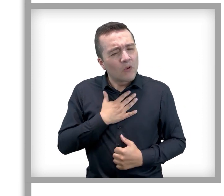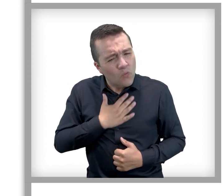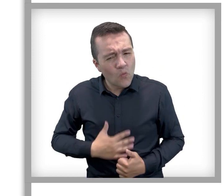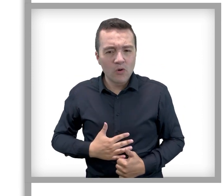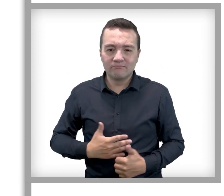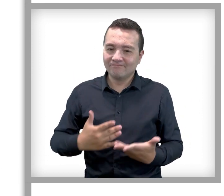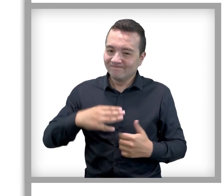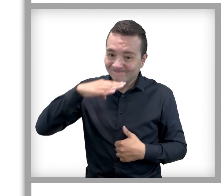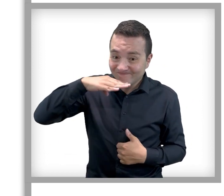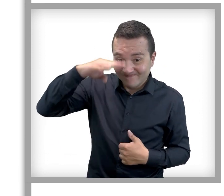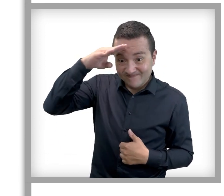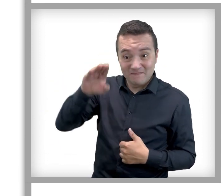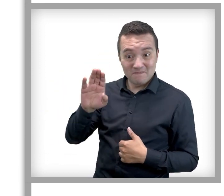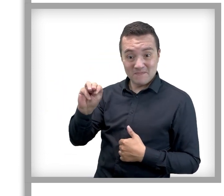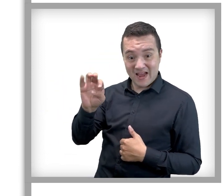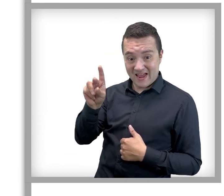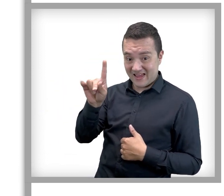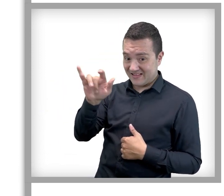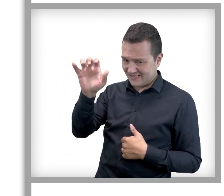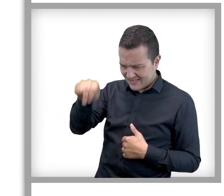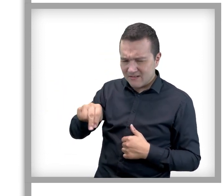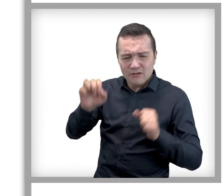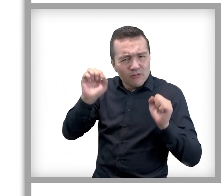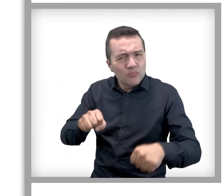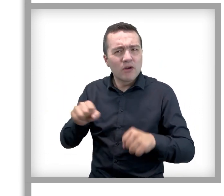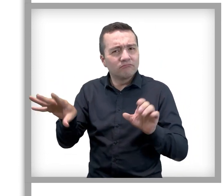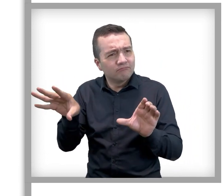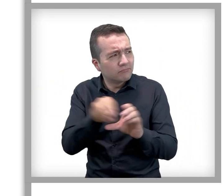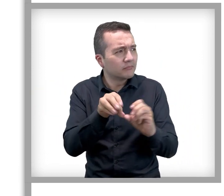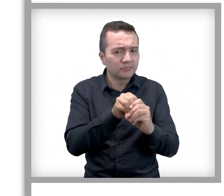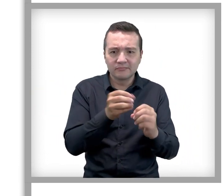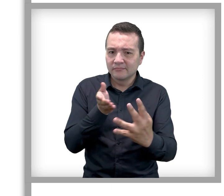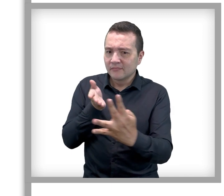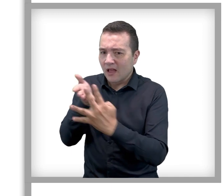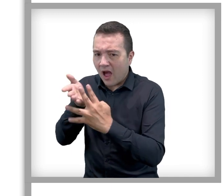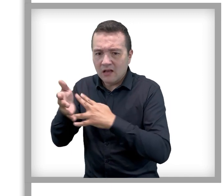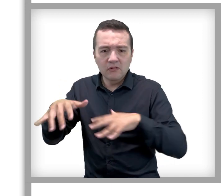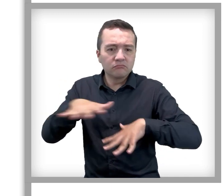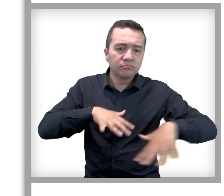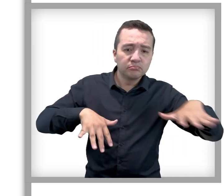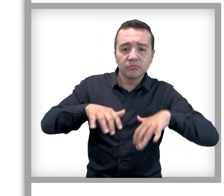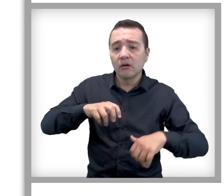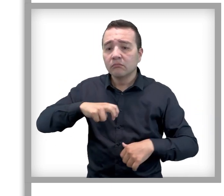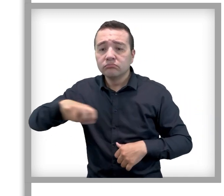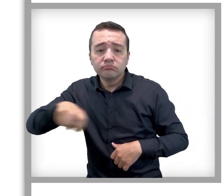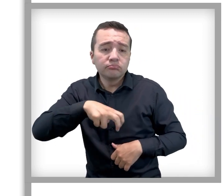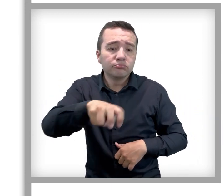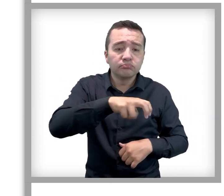we need inclusive mobility, enjoyable urban life, accessible housing,